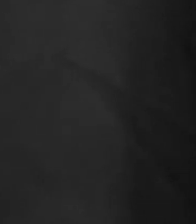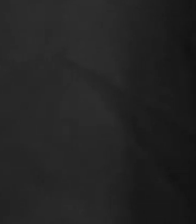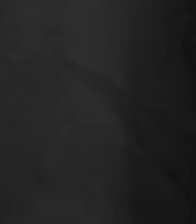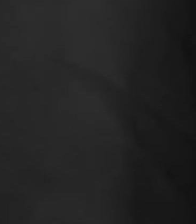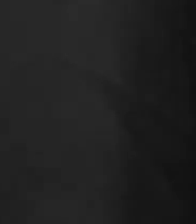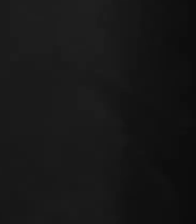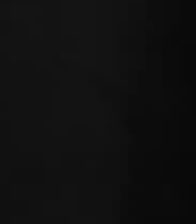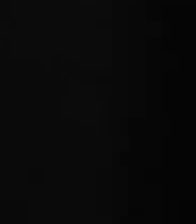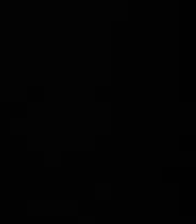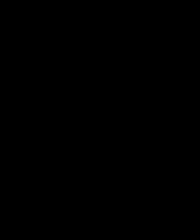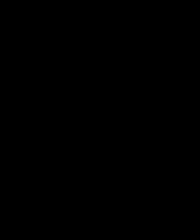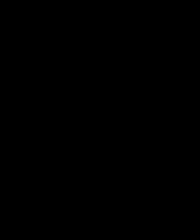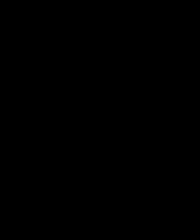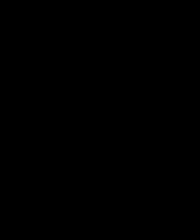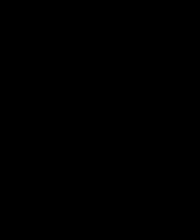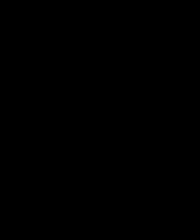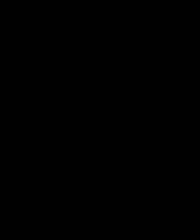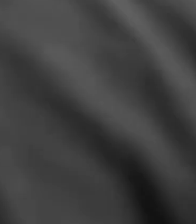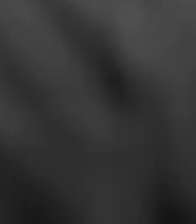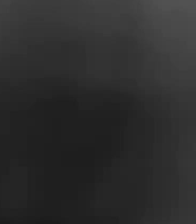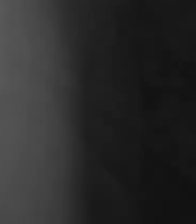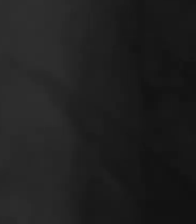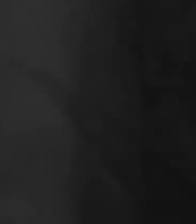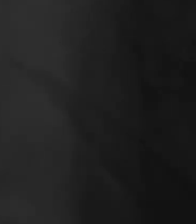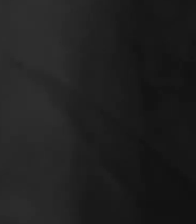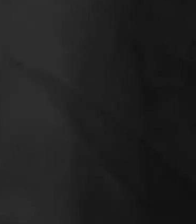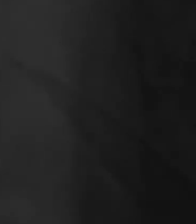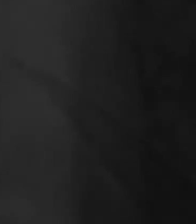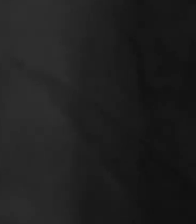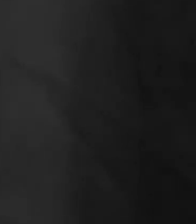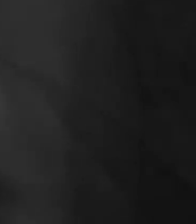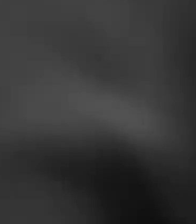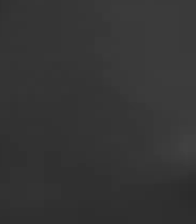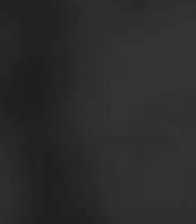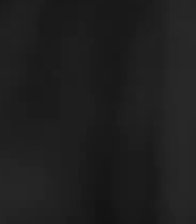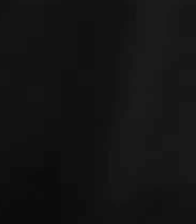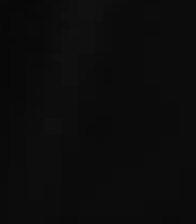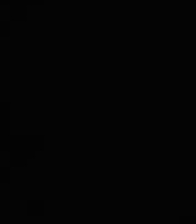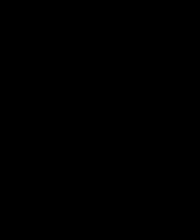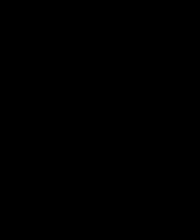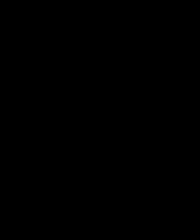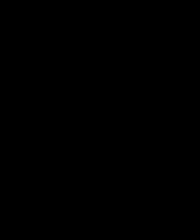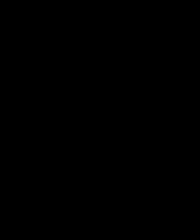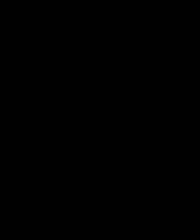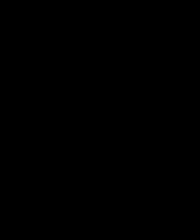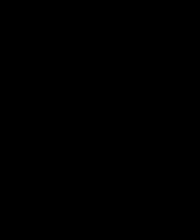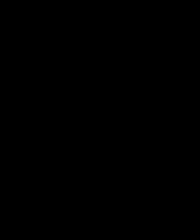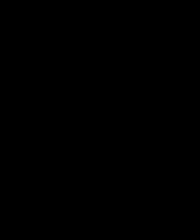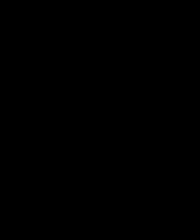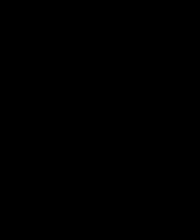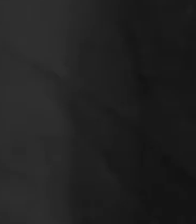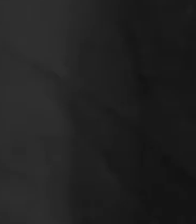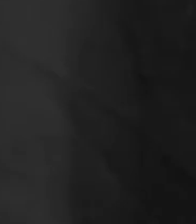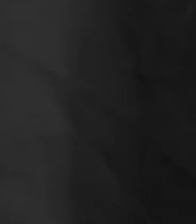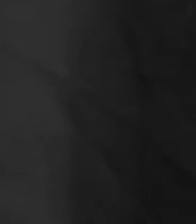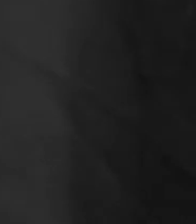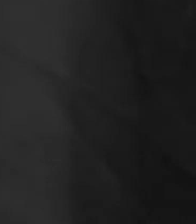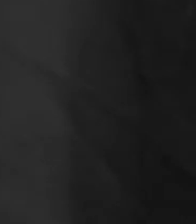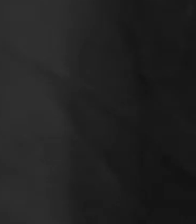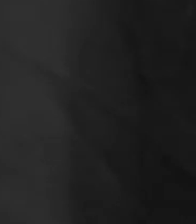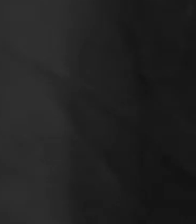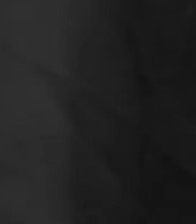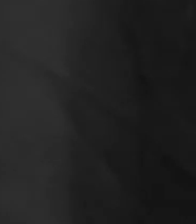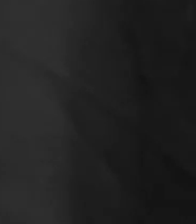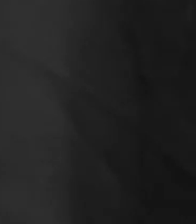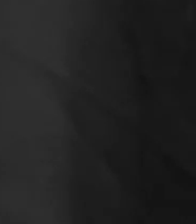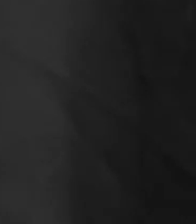your community. That was me. I just touched something on me. You know, just. You're not playing with my audio. Just. You know. You got to just be who